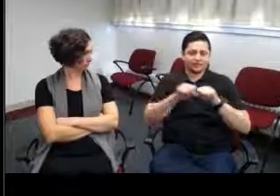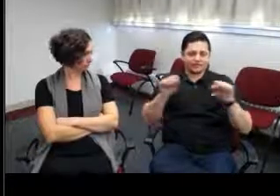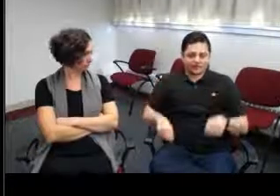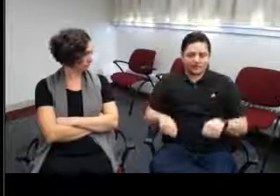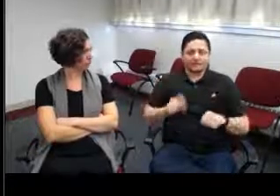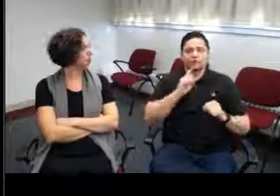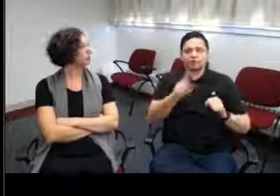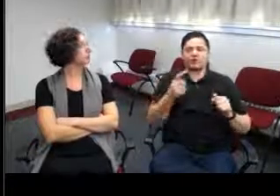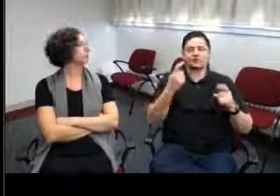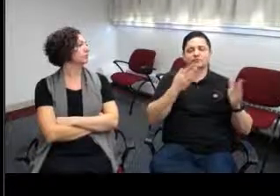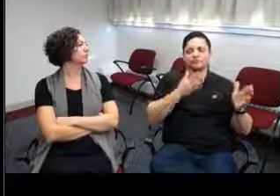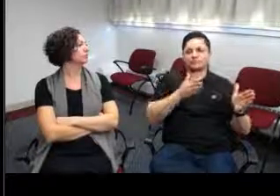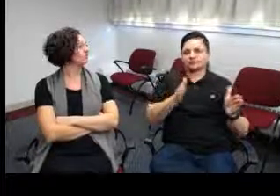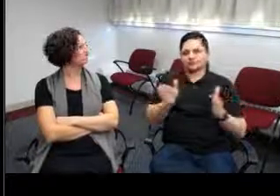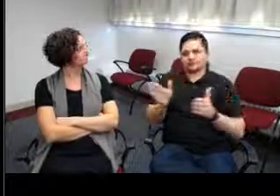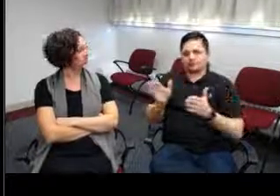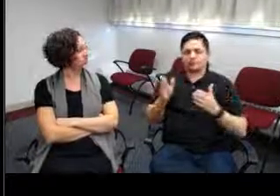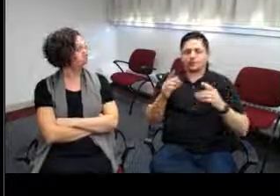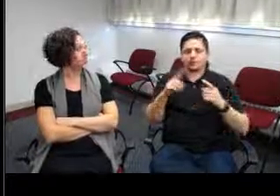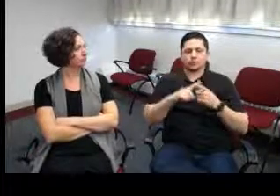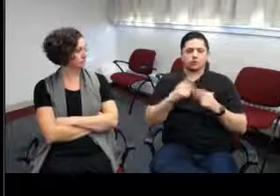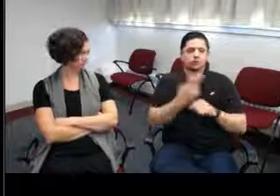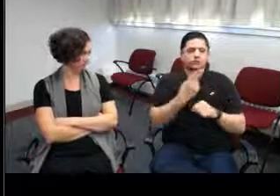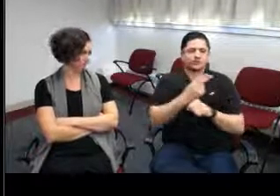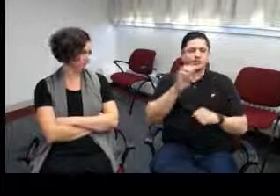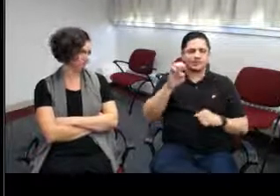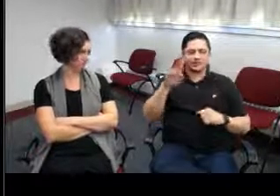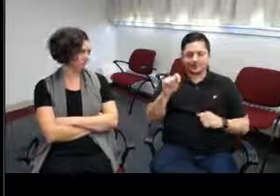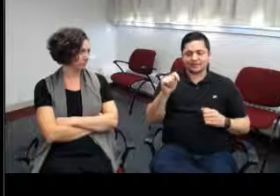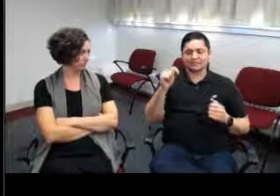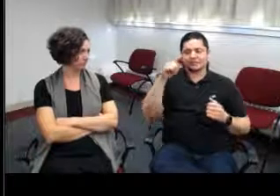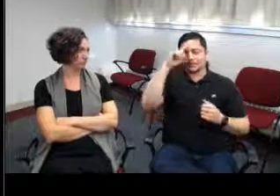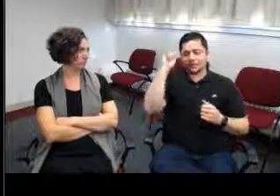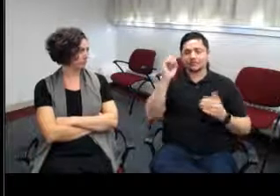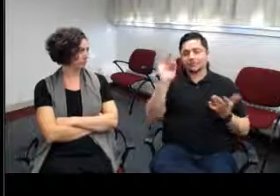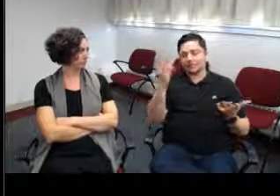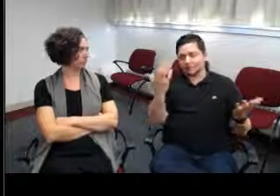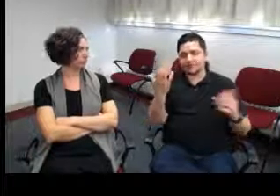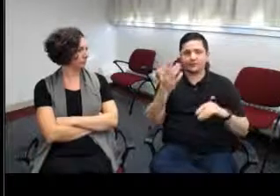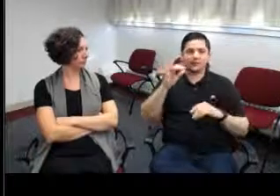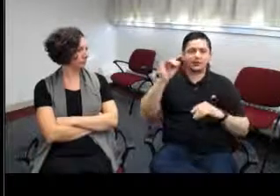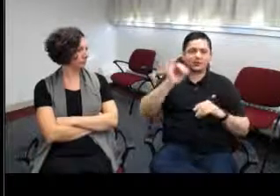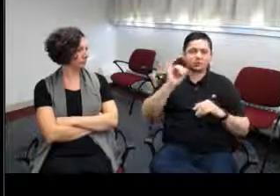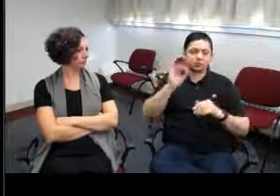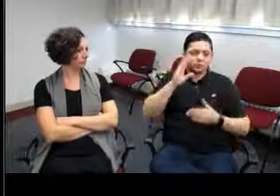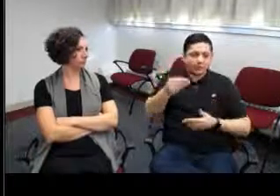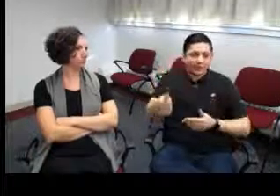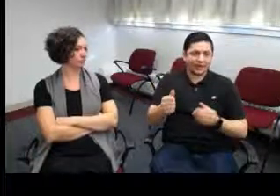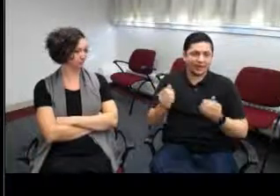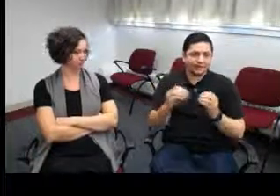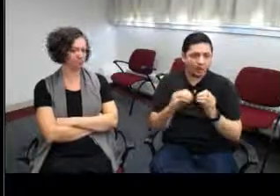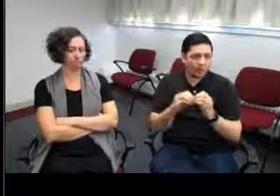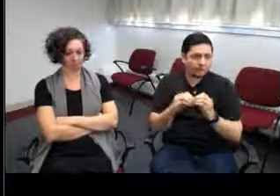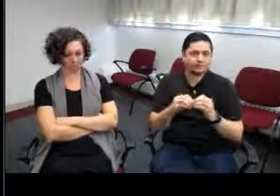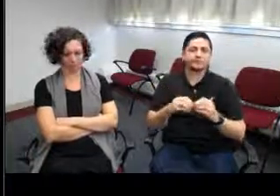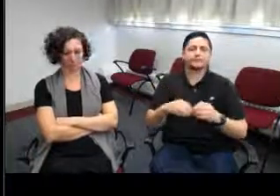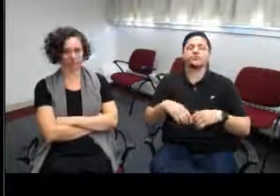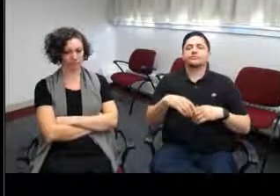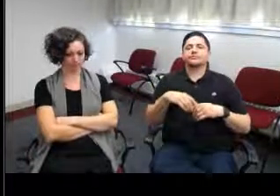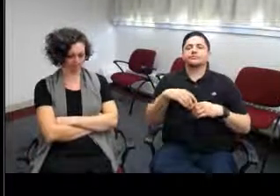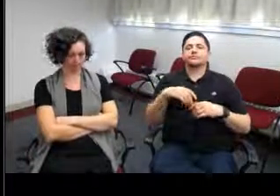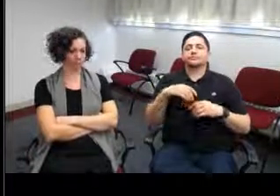Currently, in the behavioral health system, we are shifting to using EBTs more and